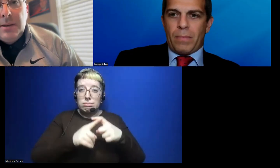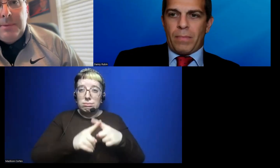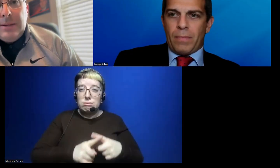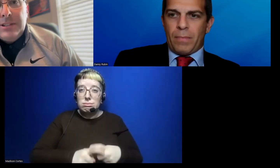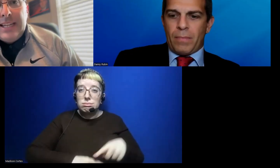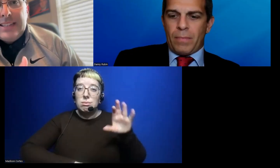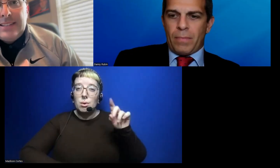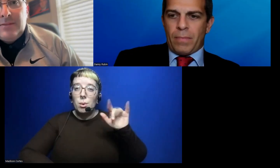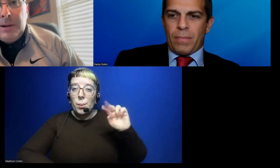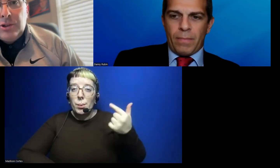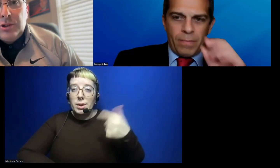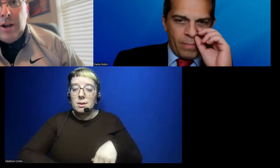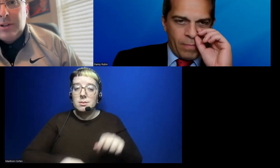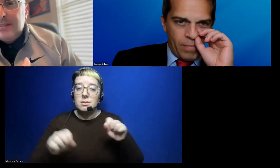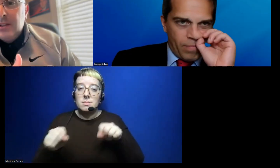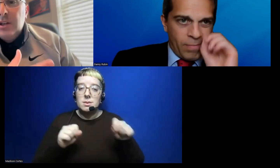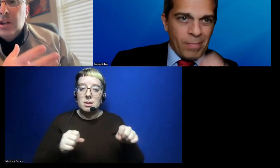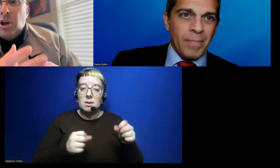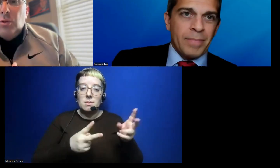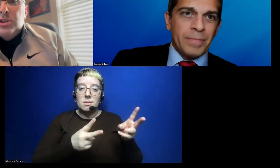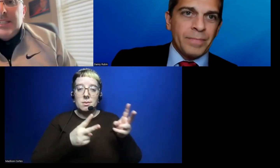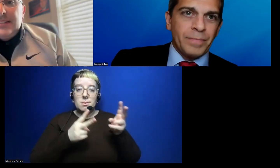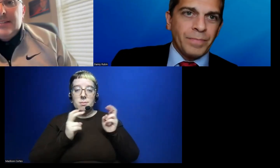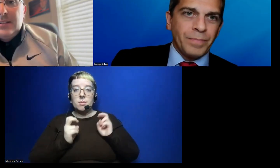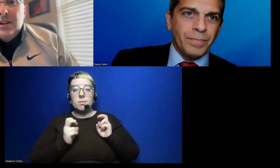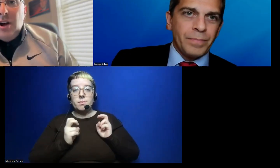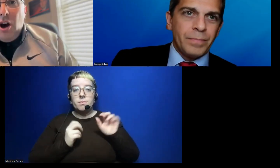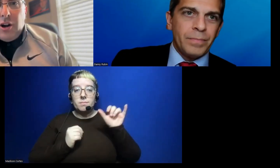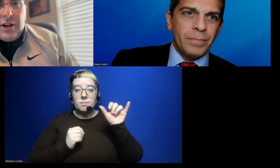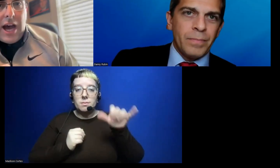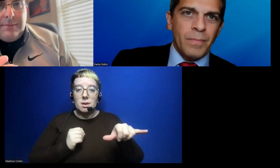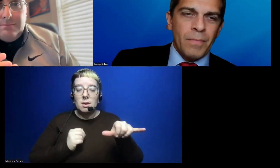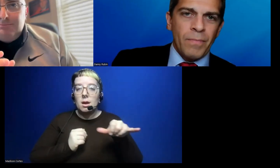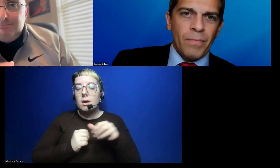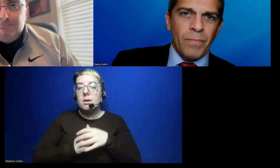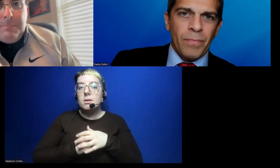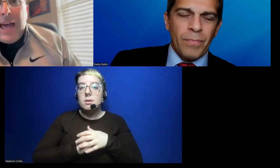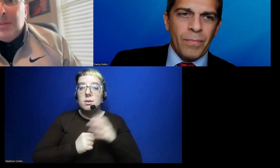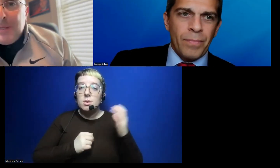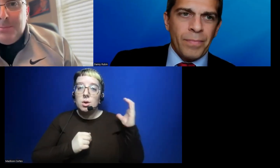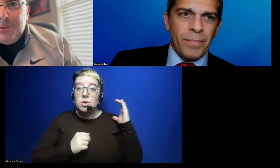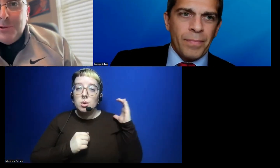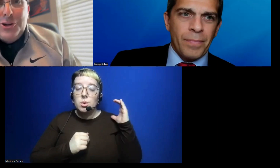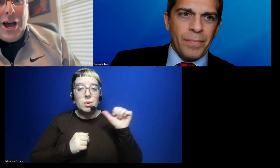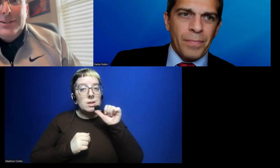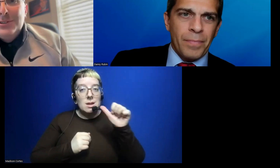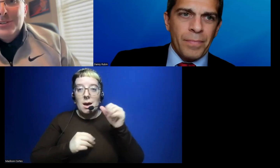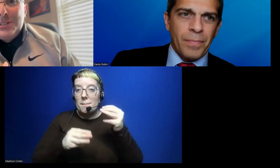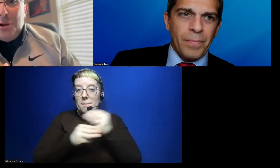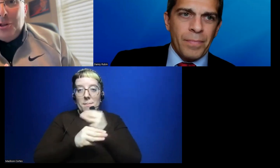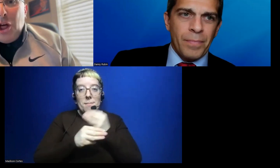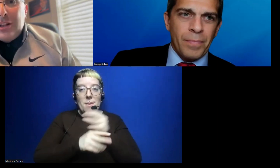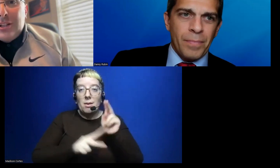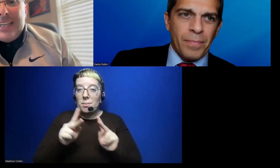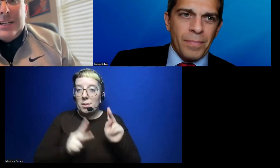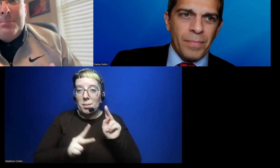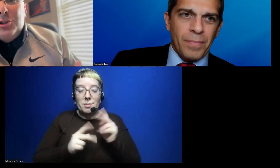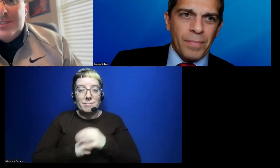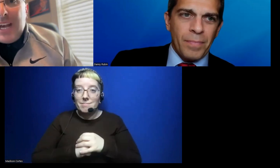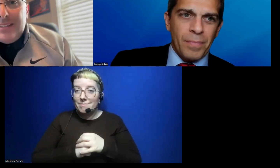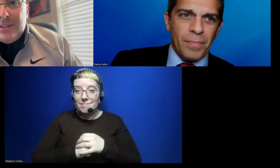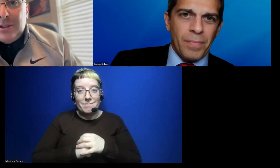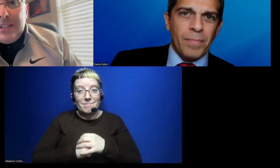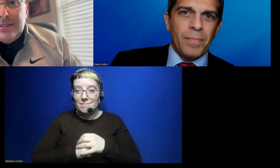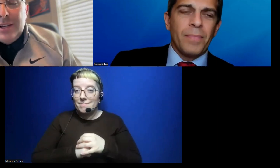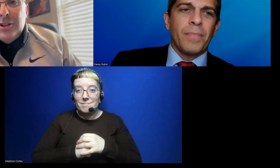Coding, being able to take this information out, because coaches are not math people. They're not, they're not getting